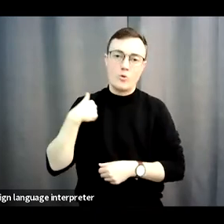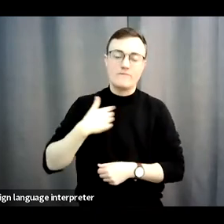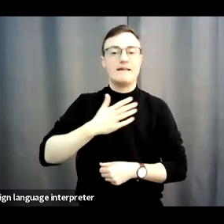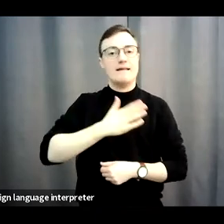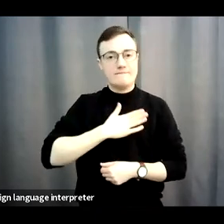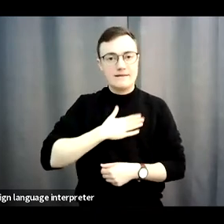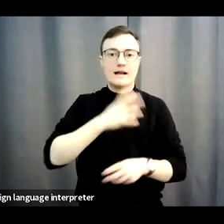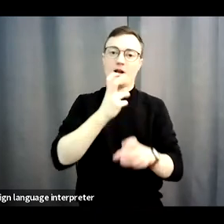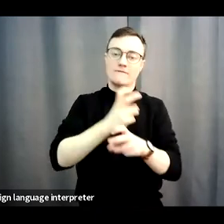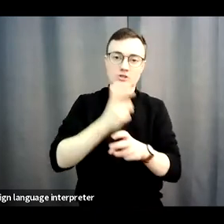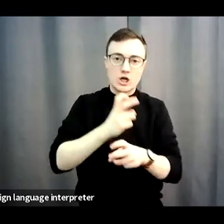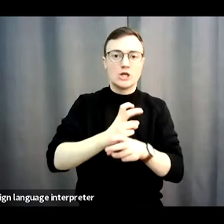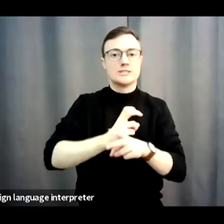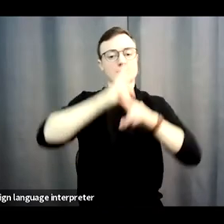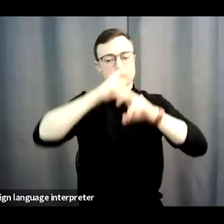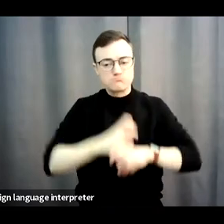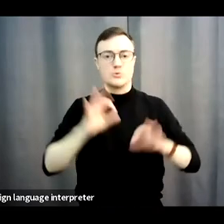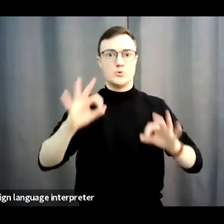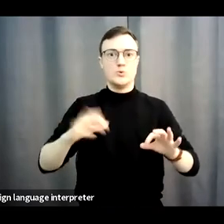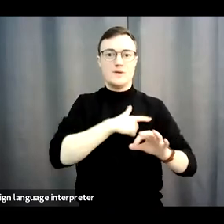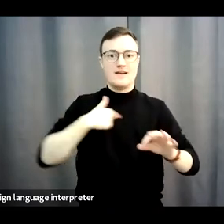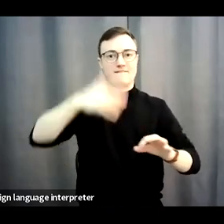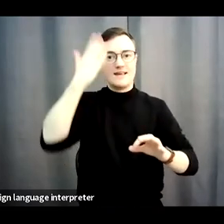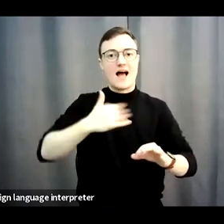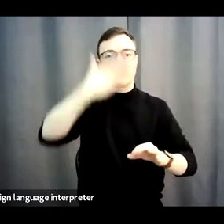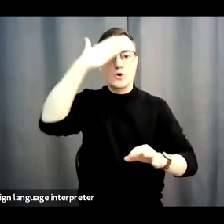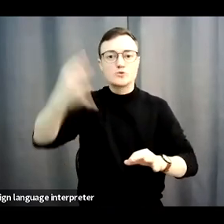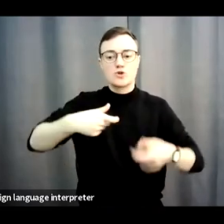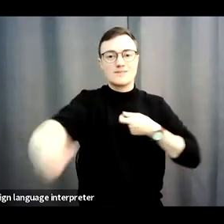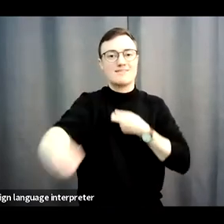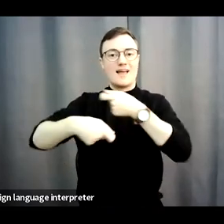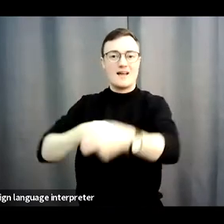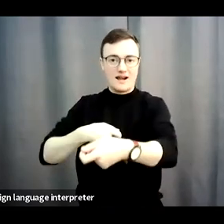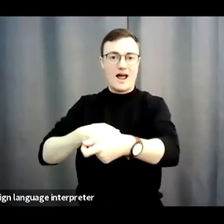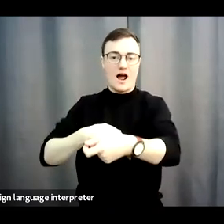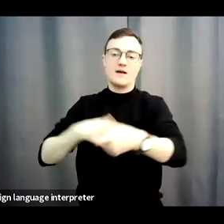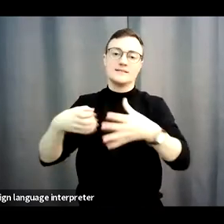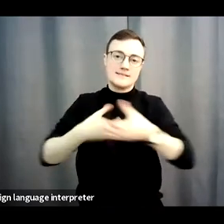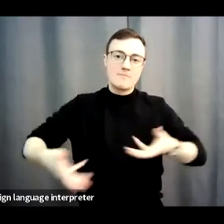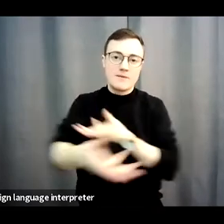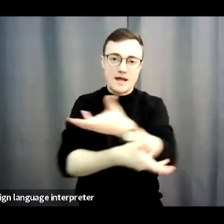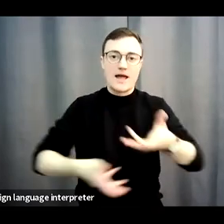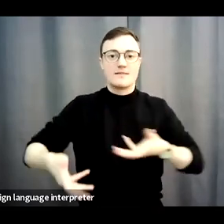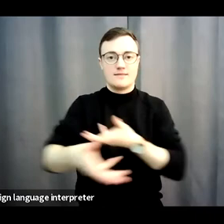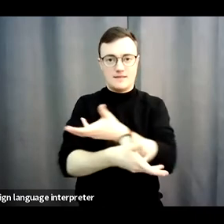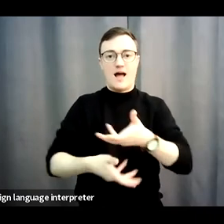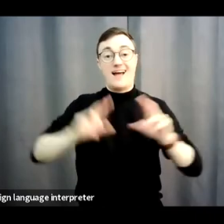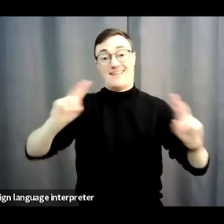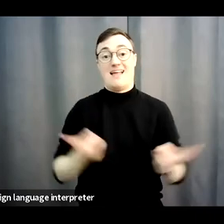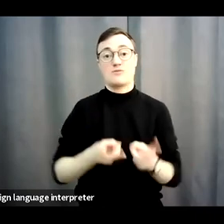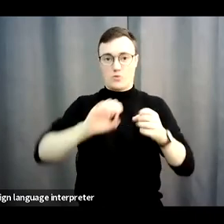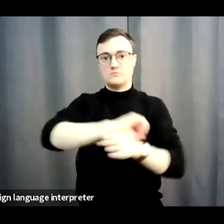further enhancing the exchange of information, coordination, and collaboration as we consider our